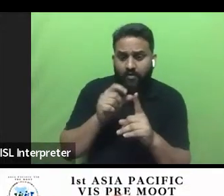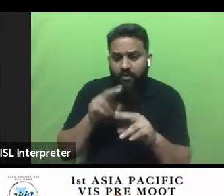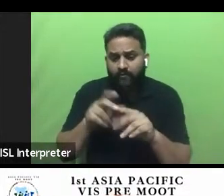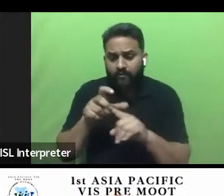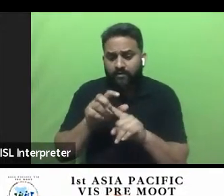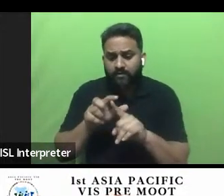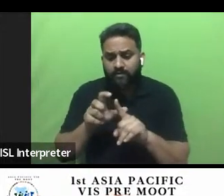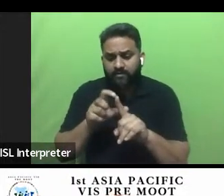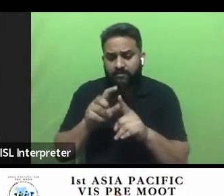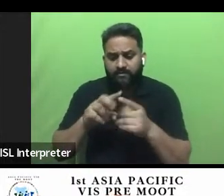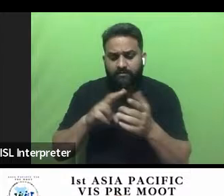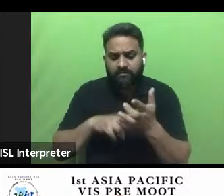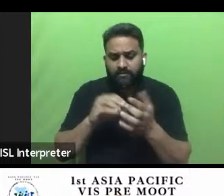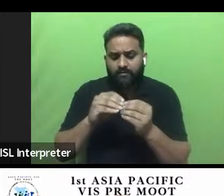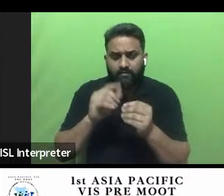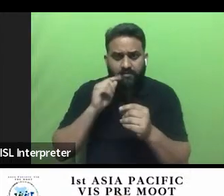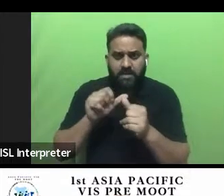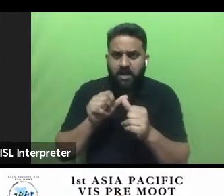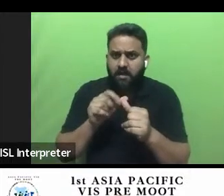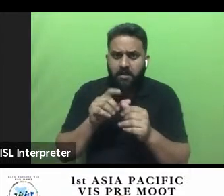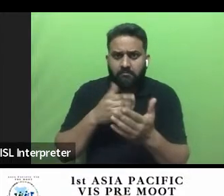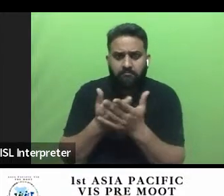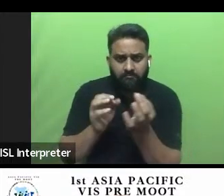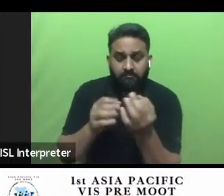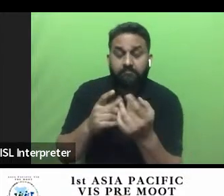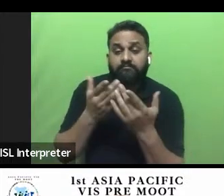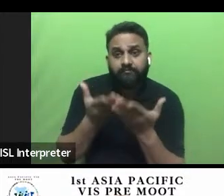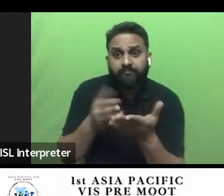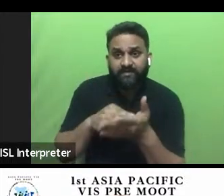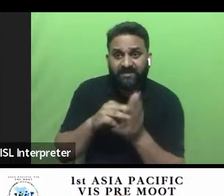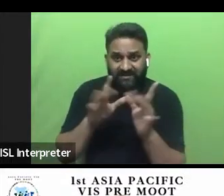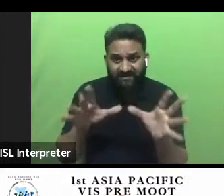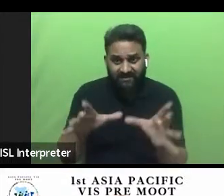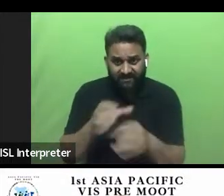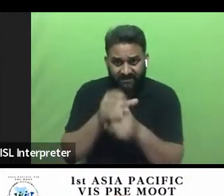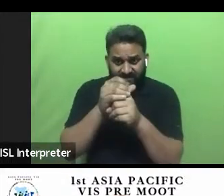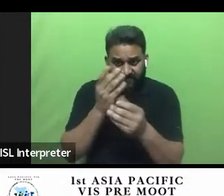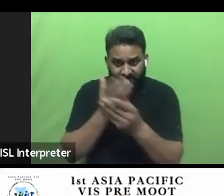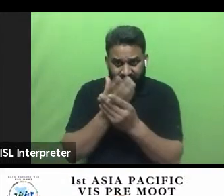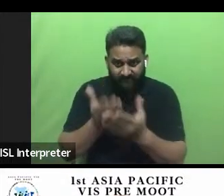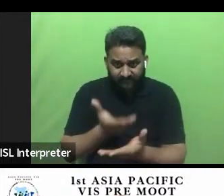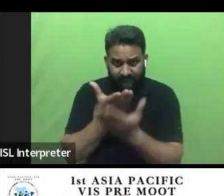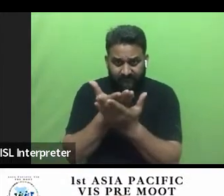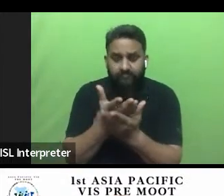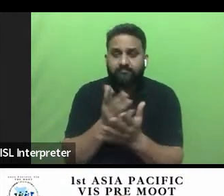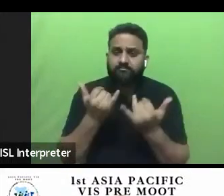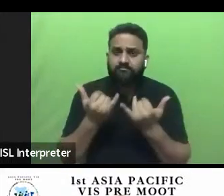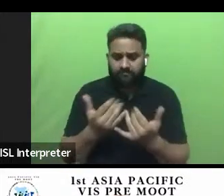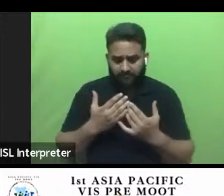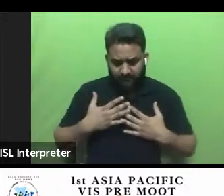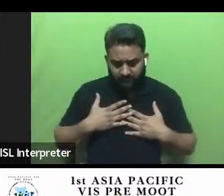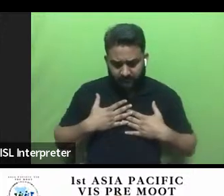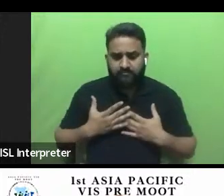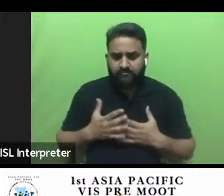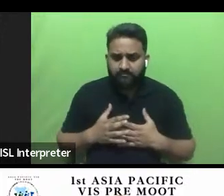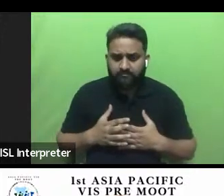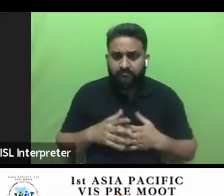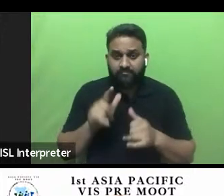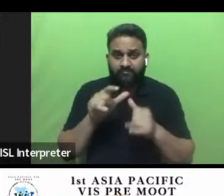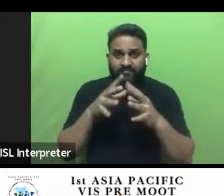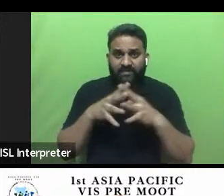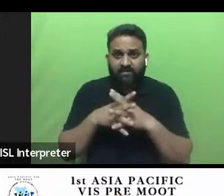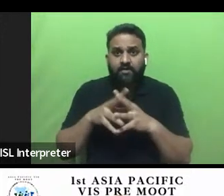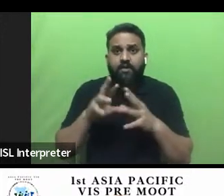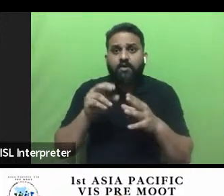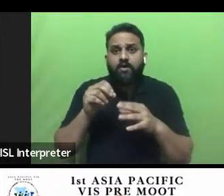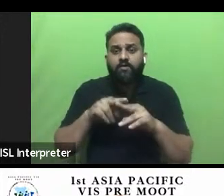arbitration agreement. Therefore, to conclude this submission, it is our position that the law governing the